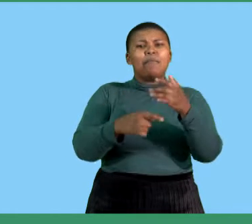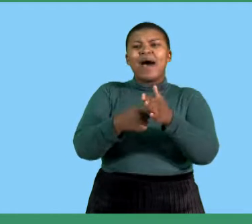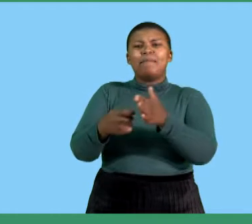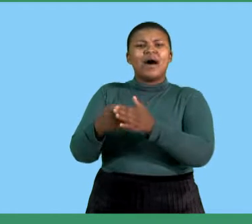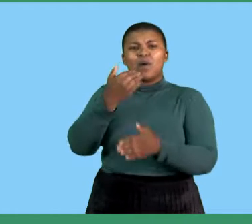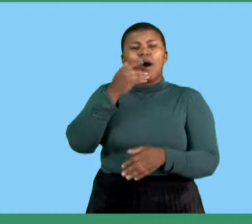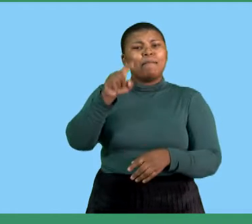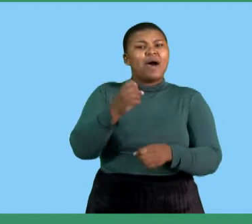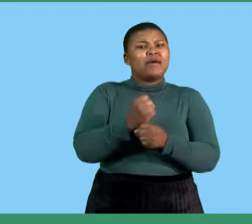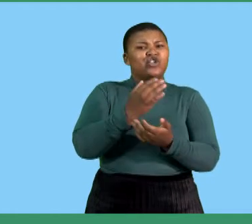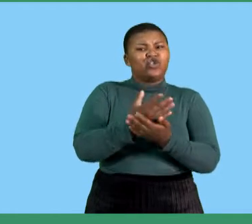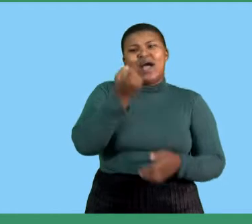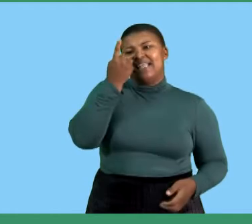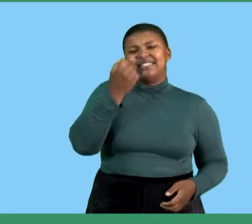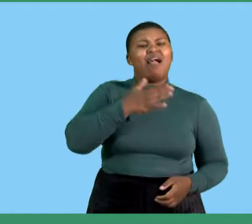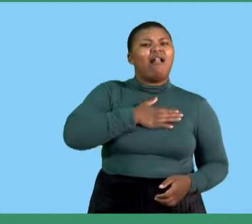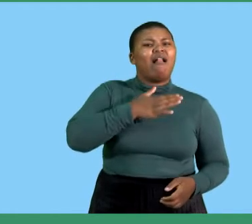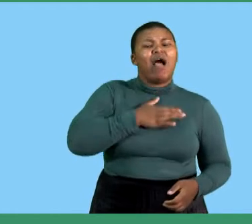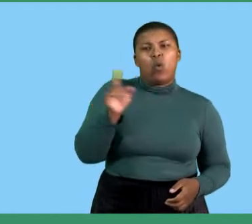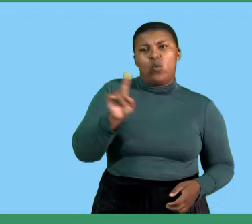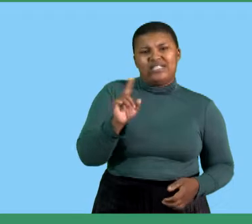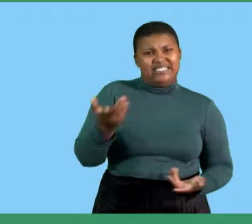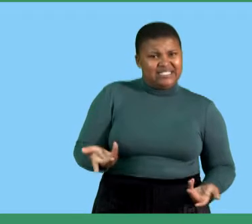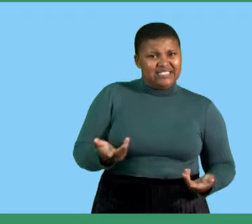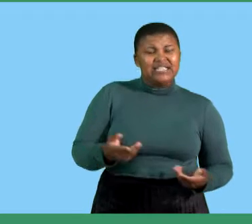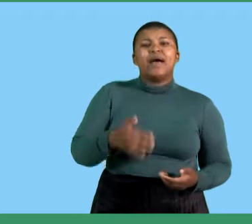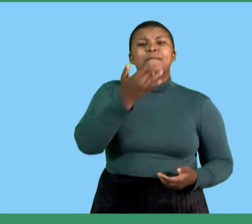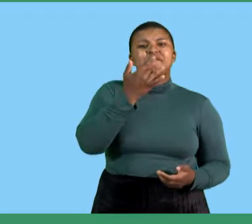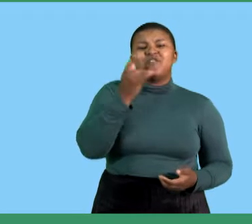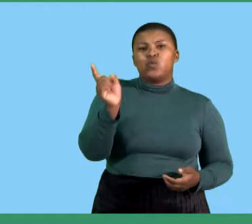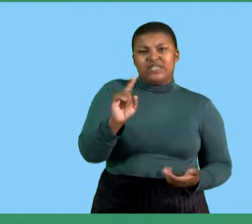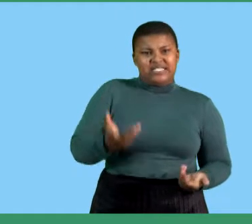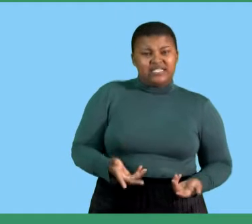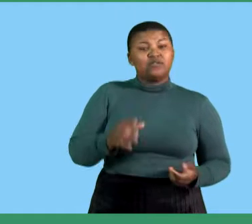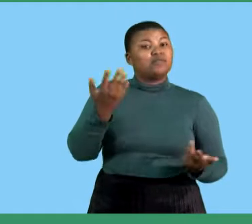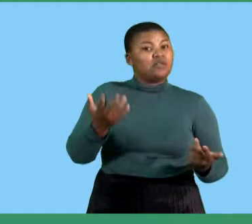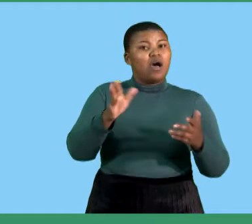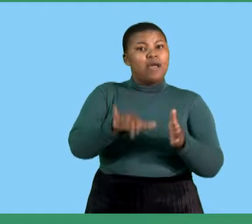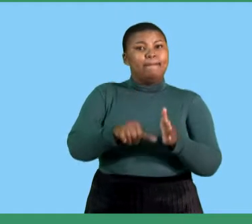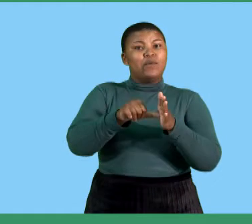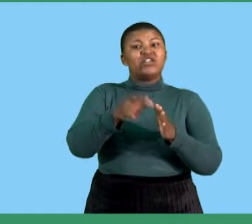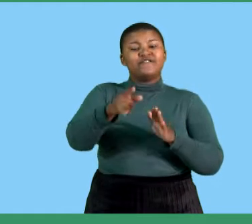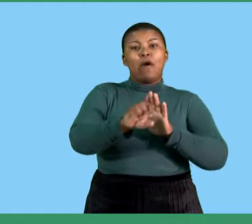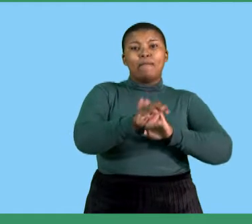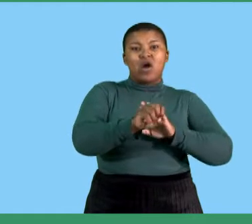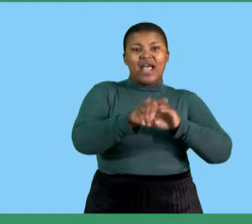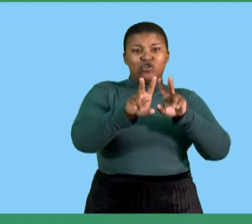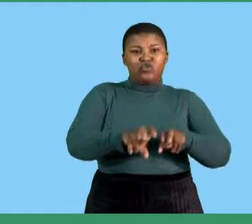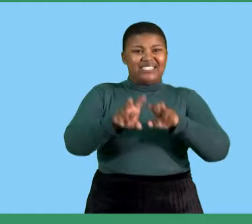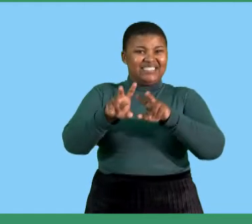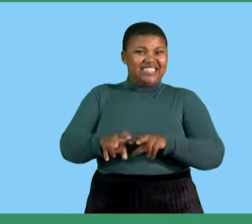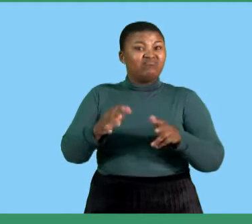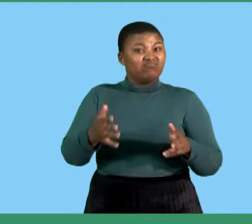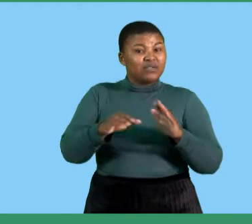and understanding exactly what is it that they like, what is it that they prefer. So the importance of a market research, it says here,